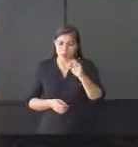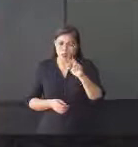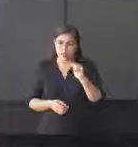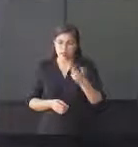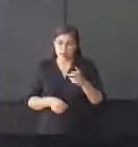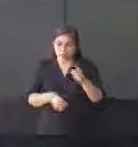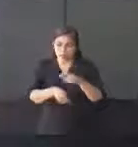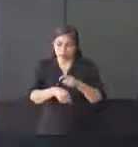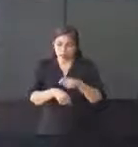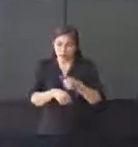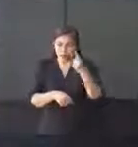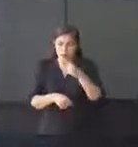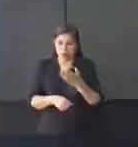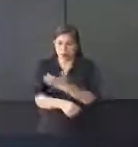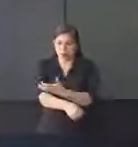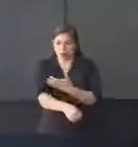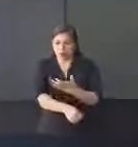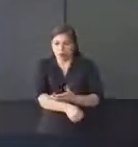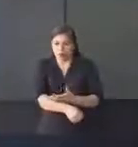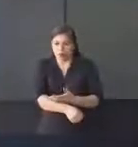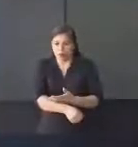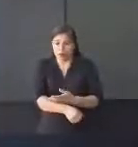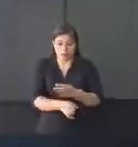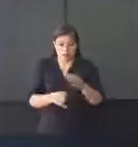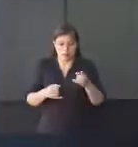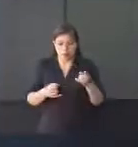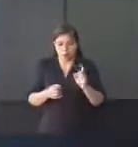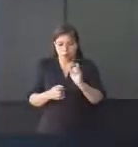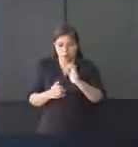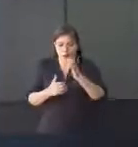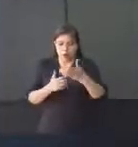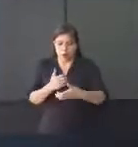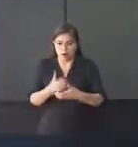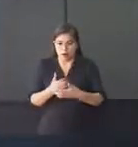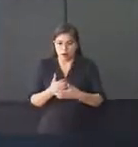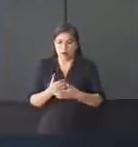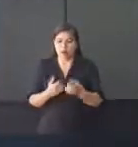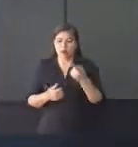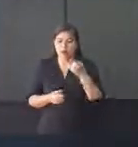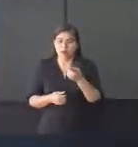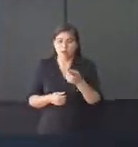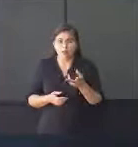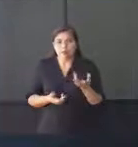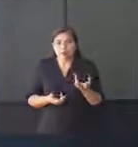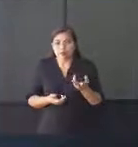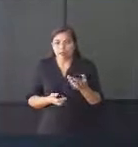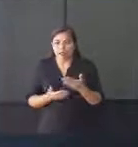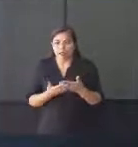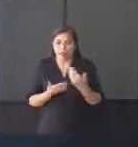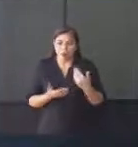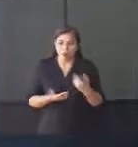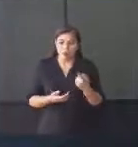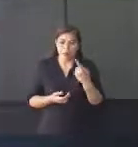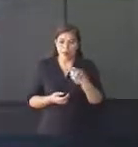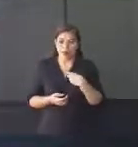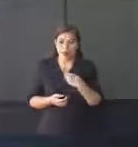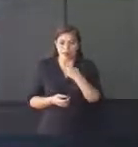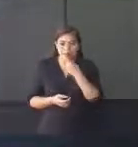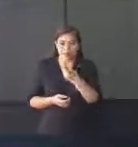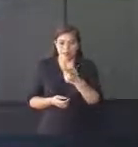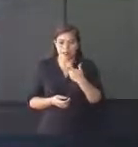Geraldine had issues with her time. She can't be here till the end, and without further